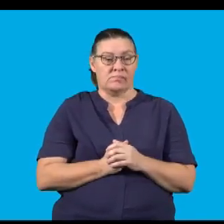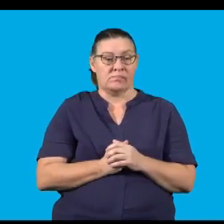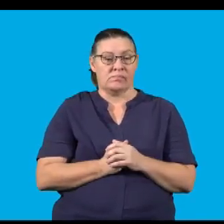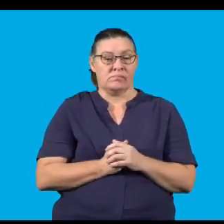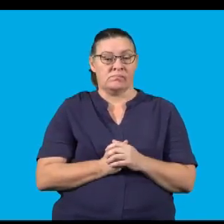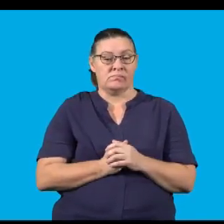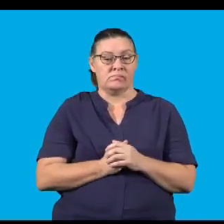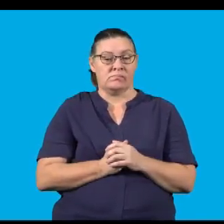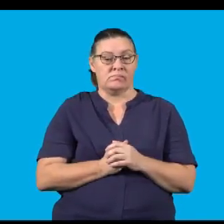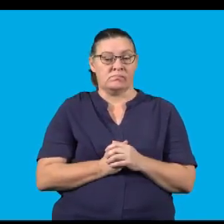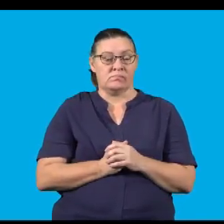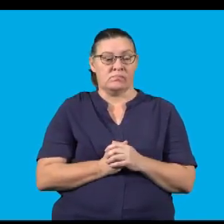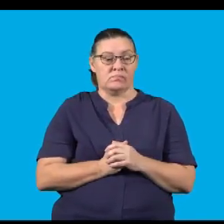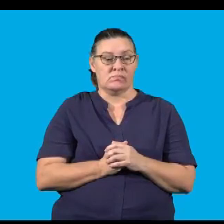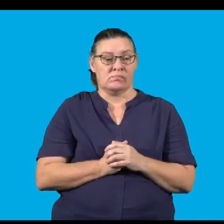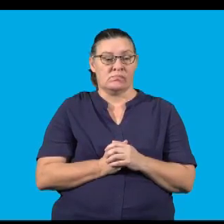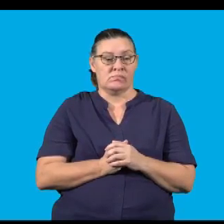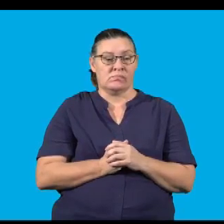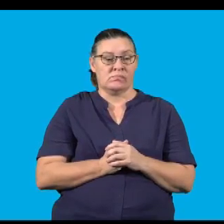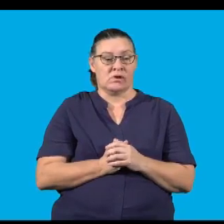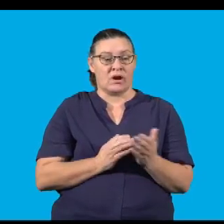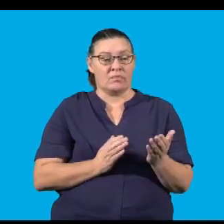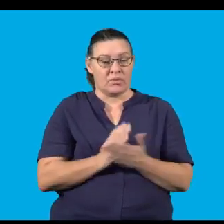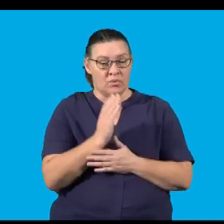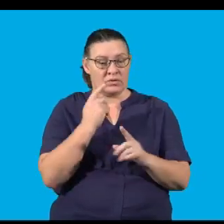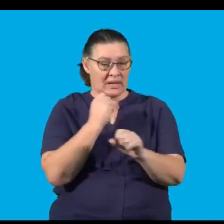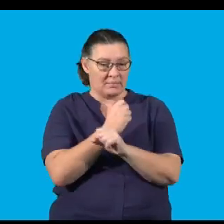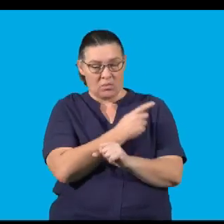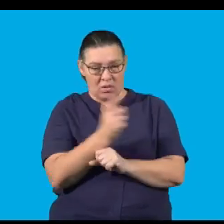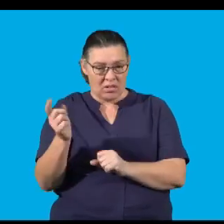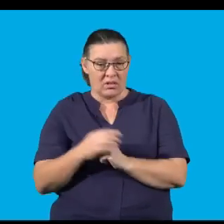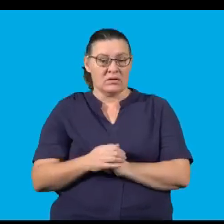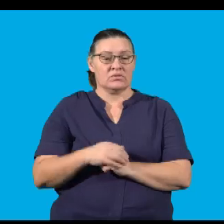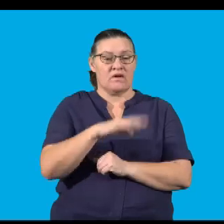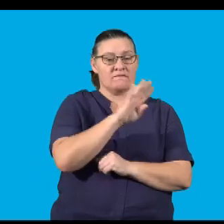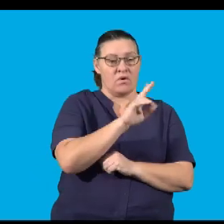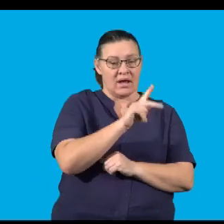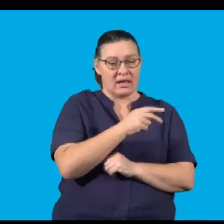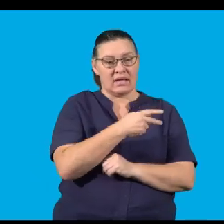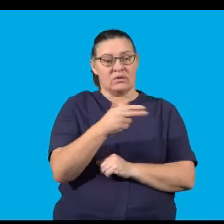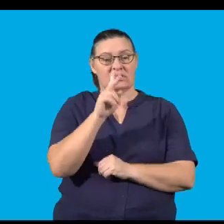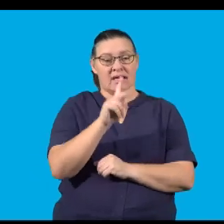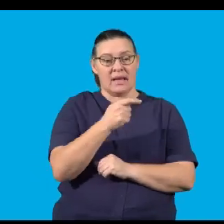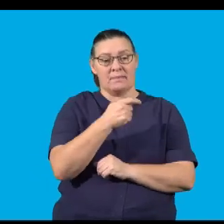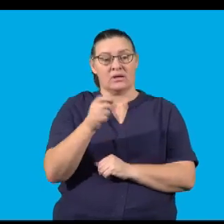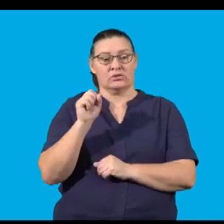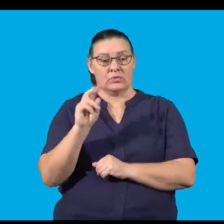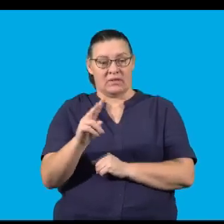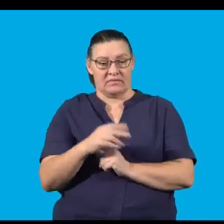So let's times through by 4. We end up with 4k is equal to k minus